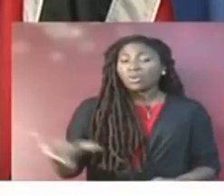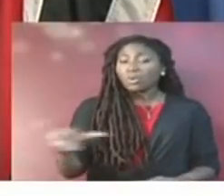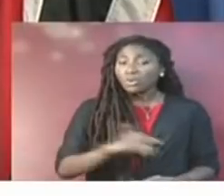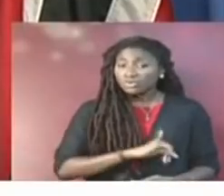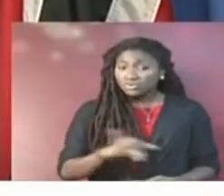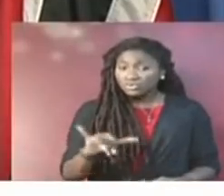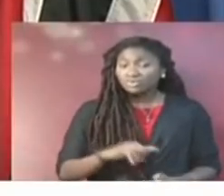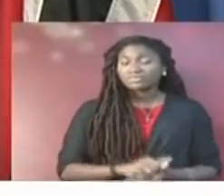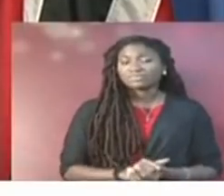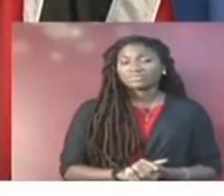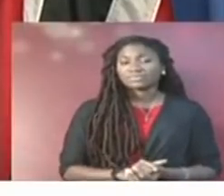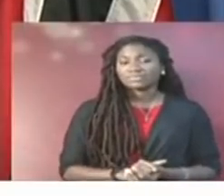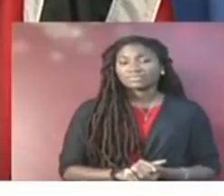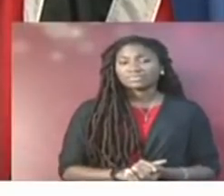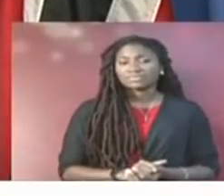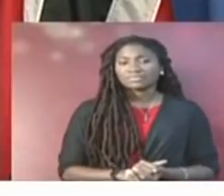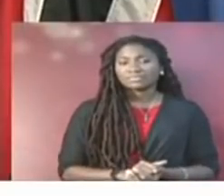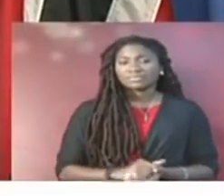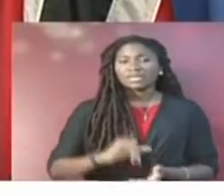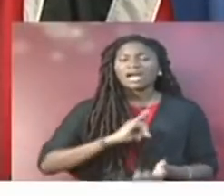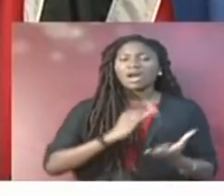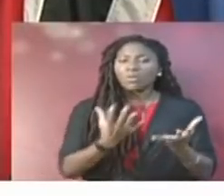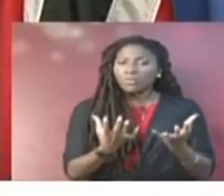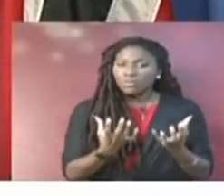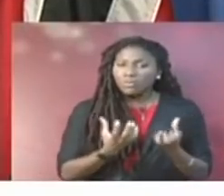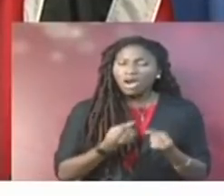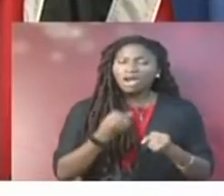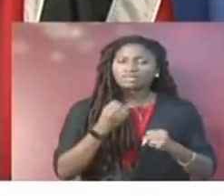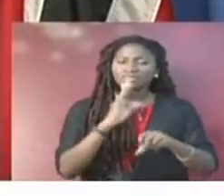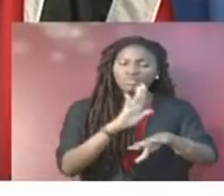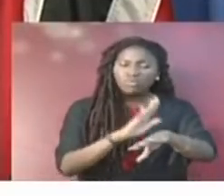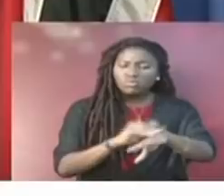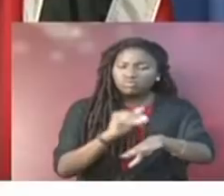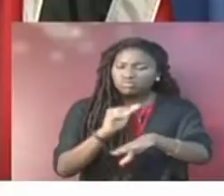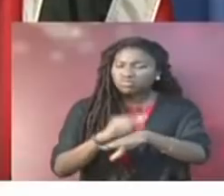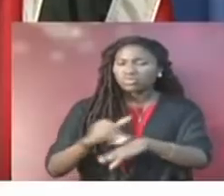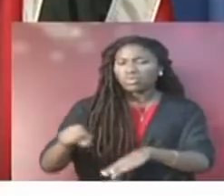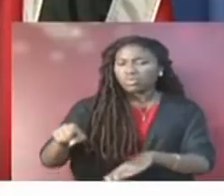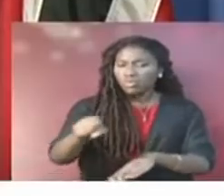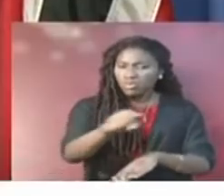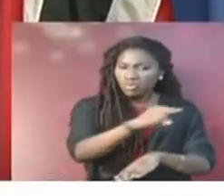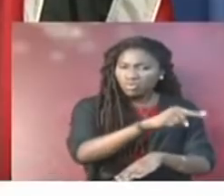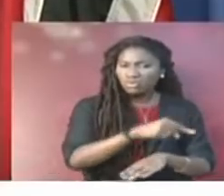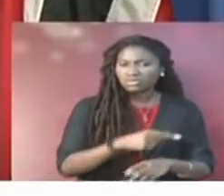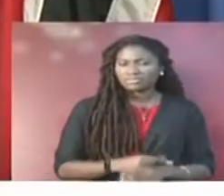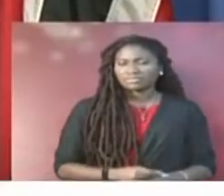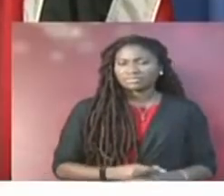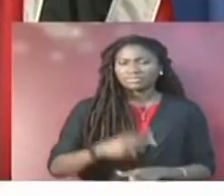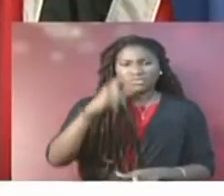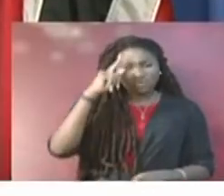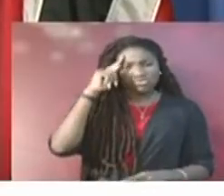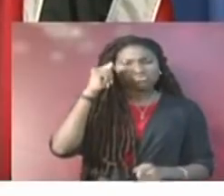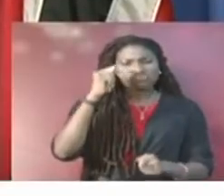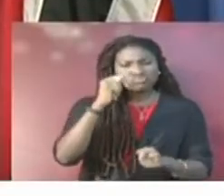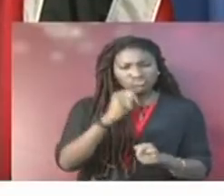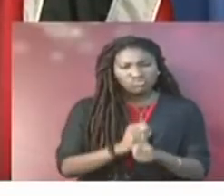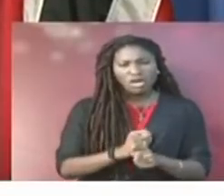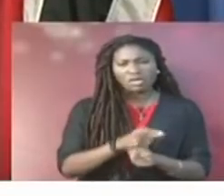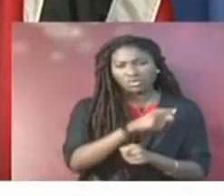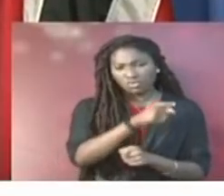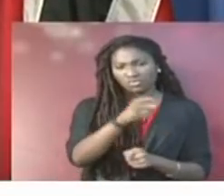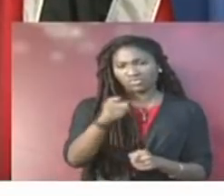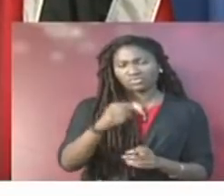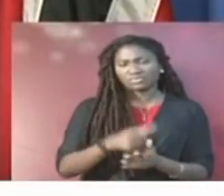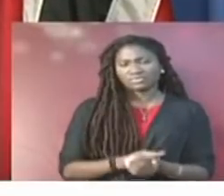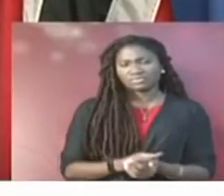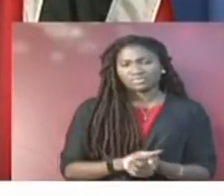that confidence in my fellow citizens, to trust in your responsible conduct,